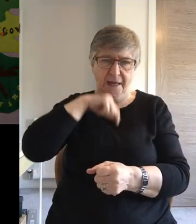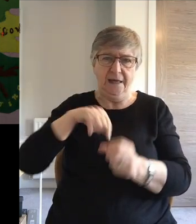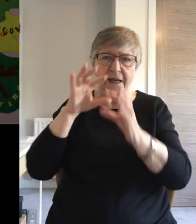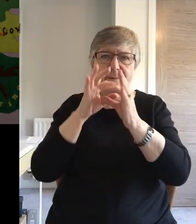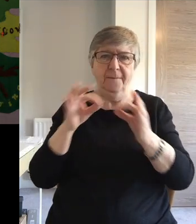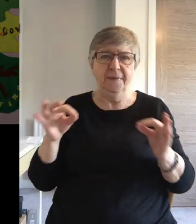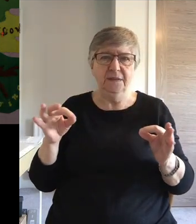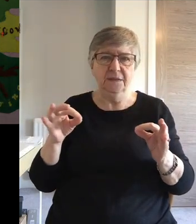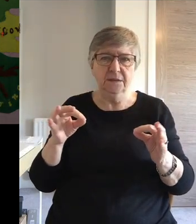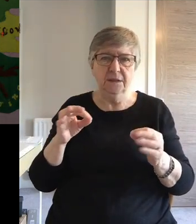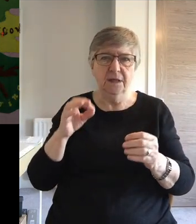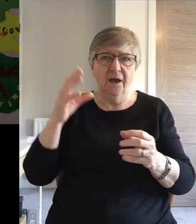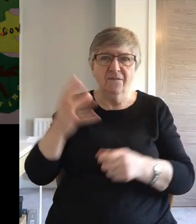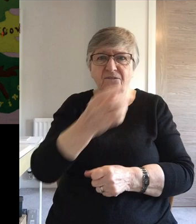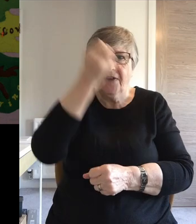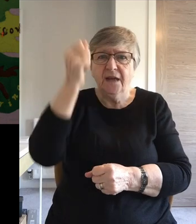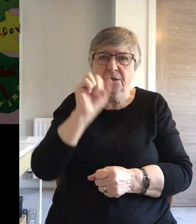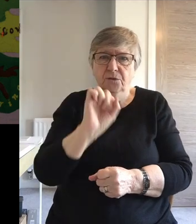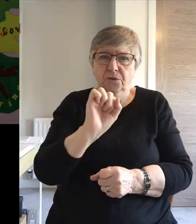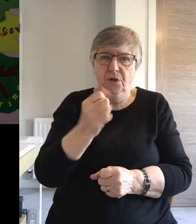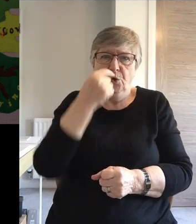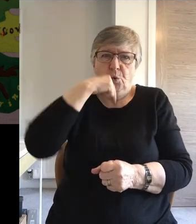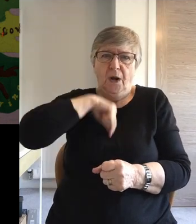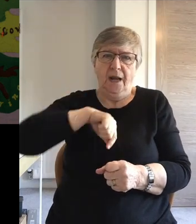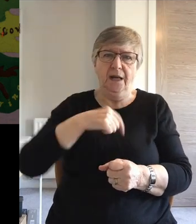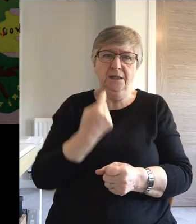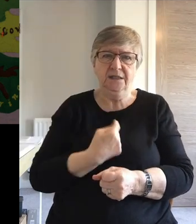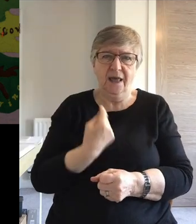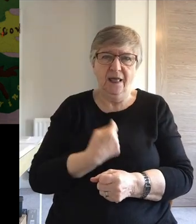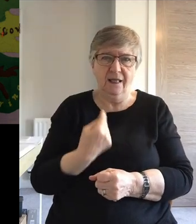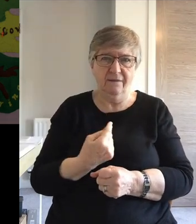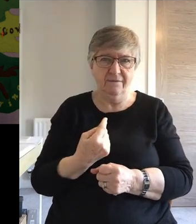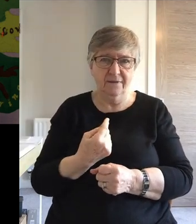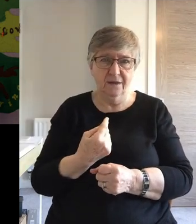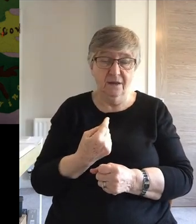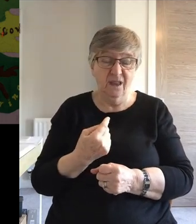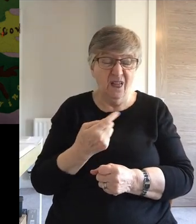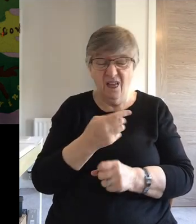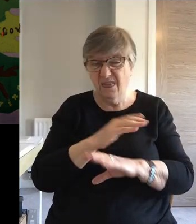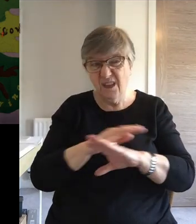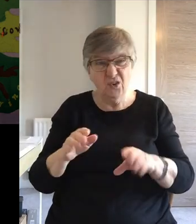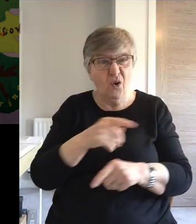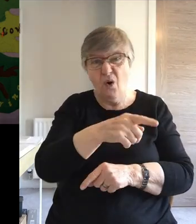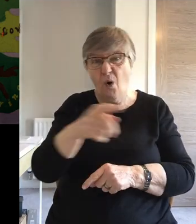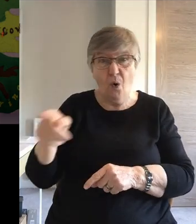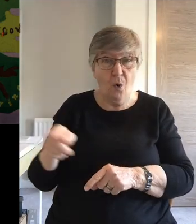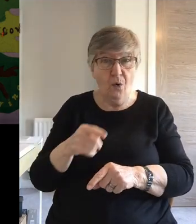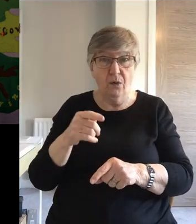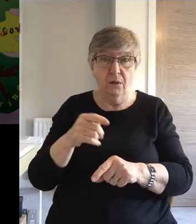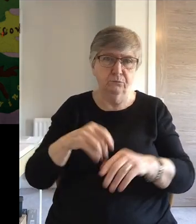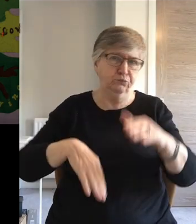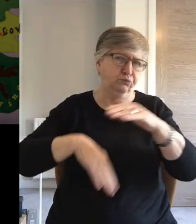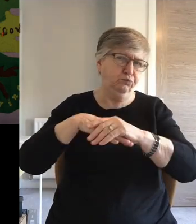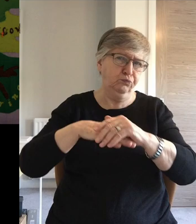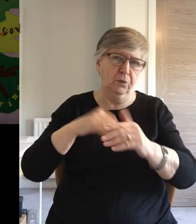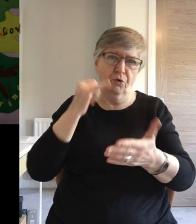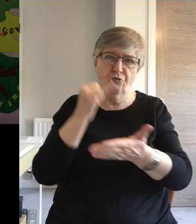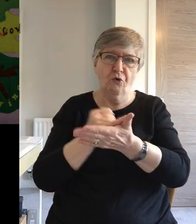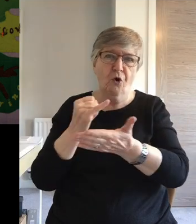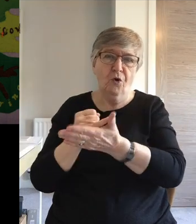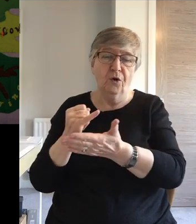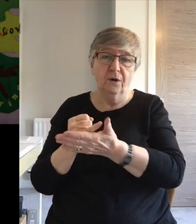to discover your true self. And again, it's not that all of these are 100%